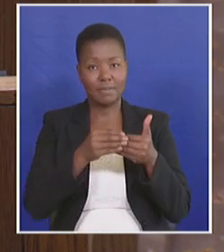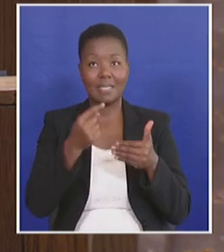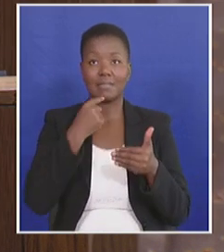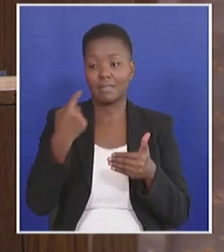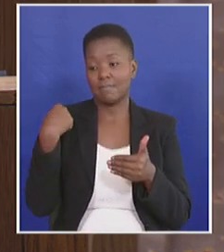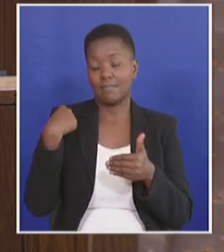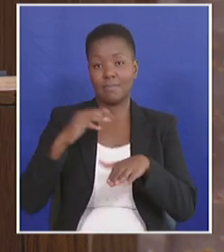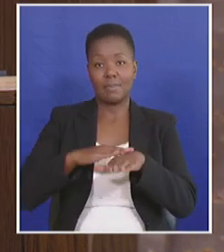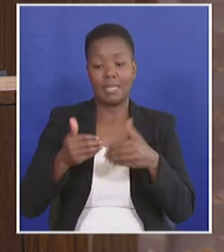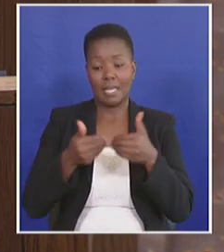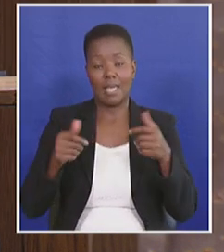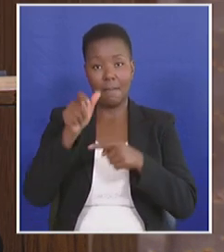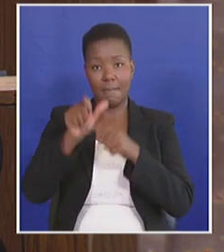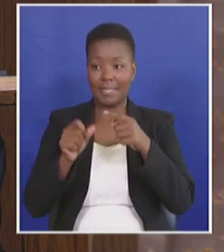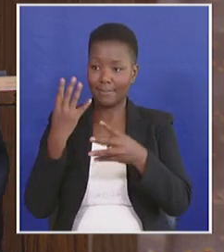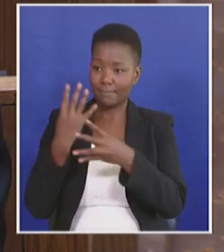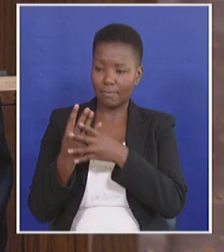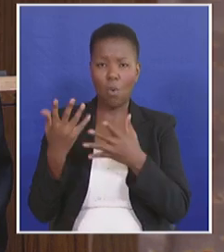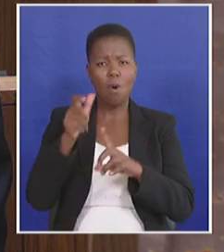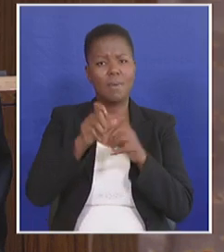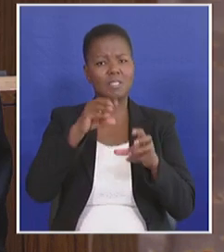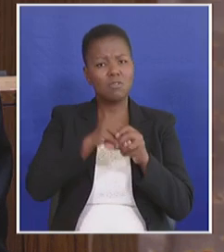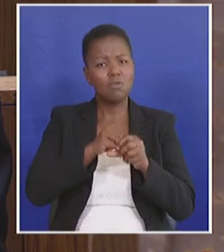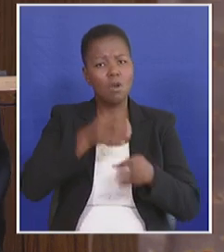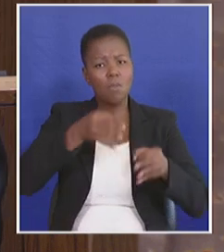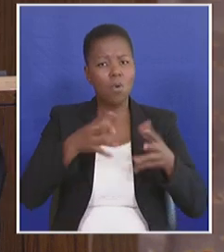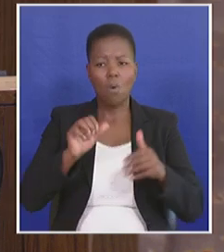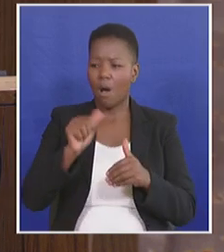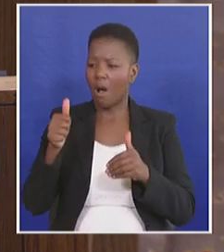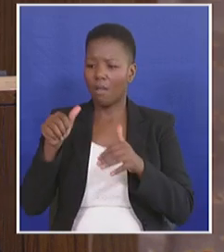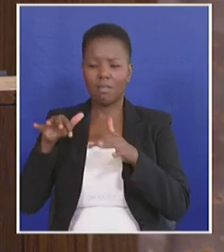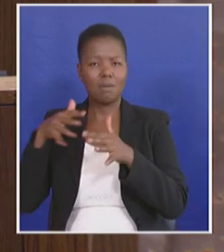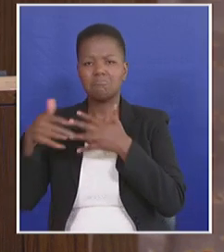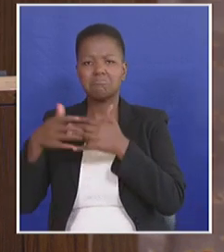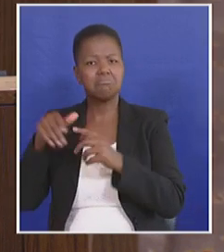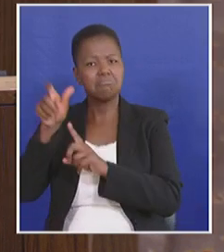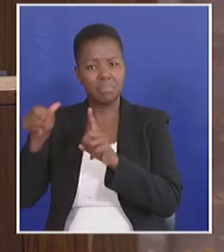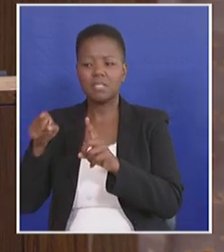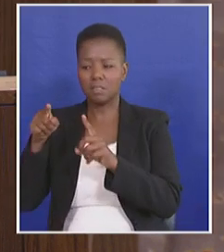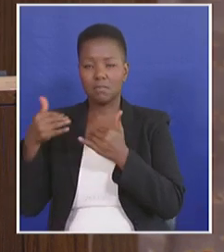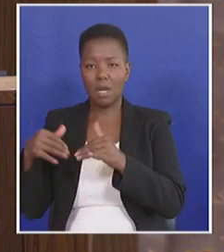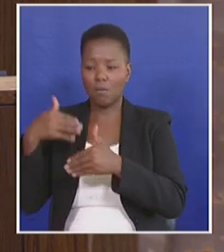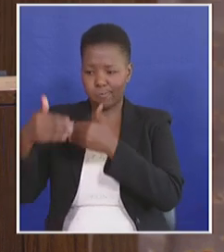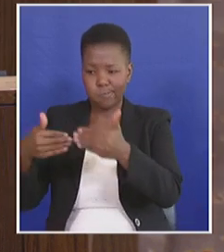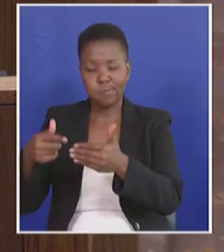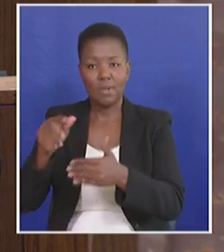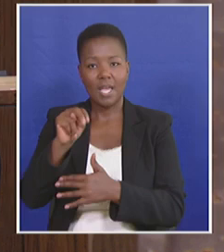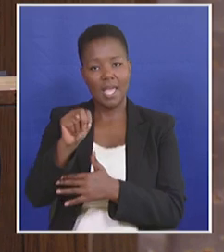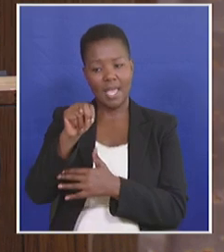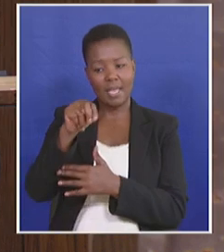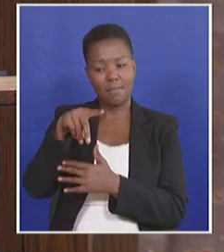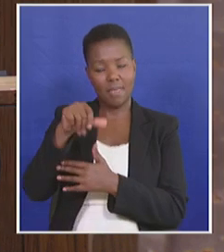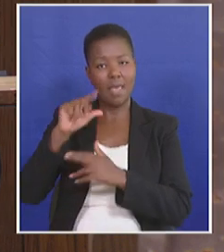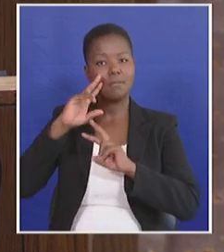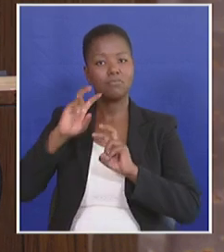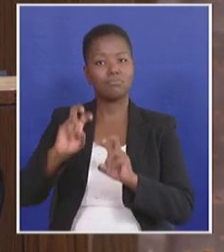crimes, whether committed by a politician or any other person, is an ongoing process receiving the attention of the NPA.